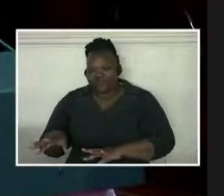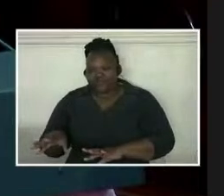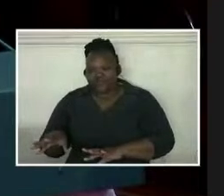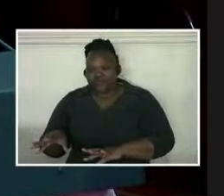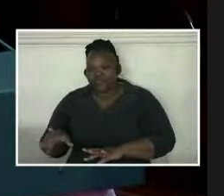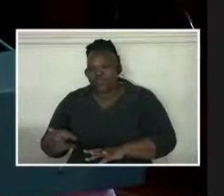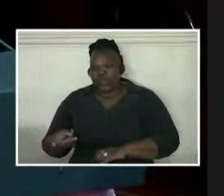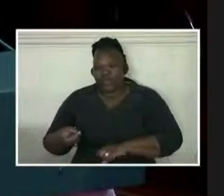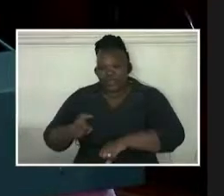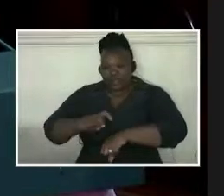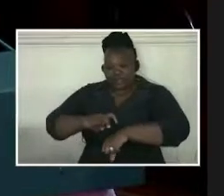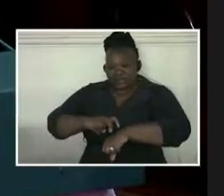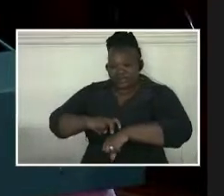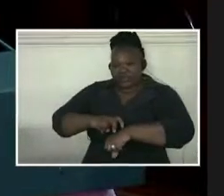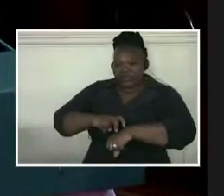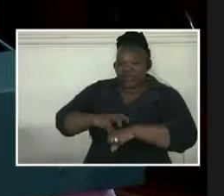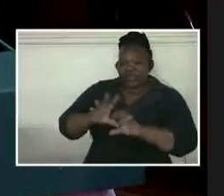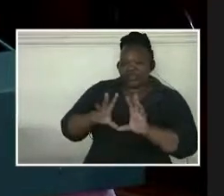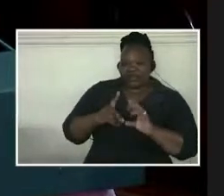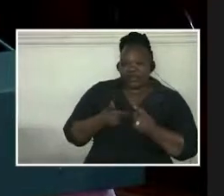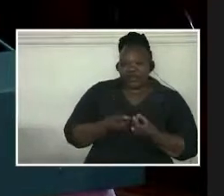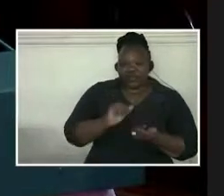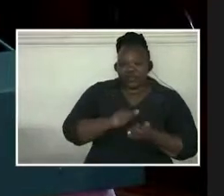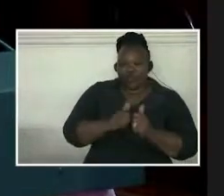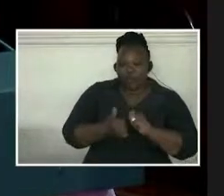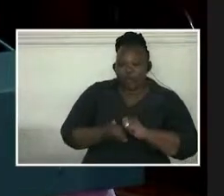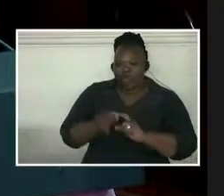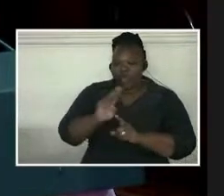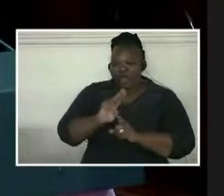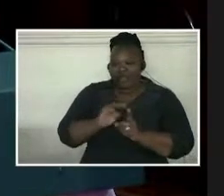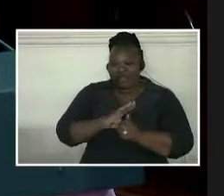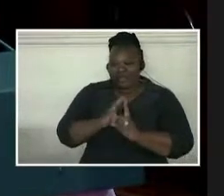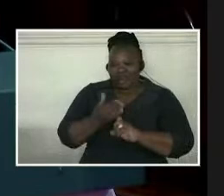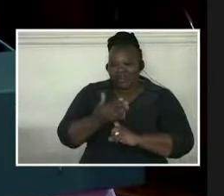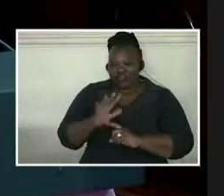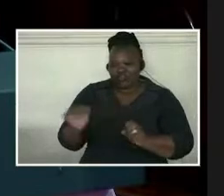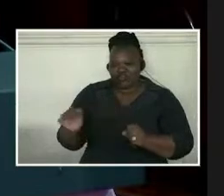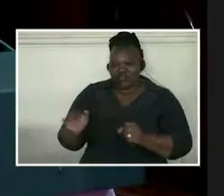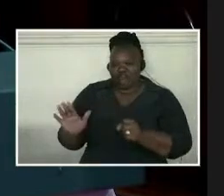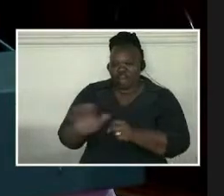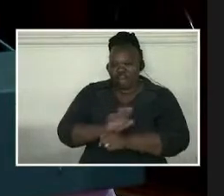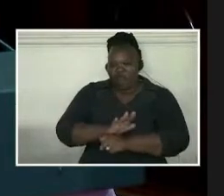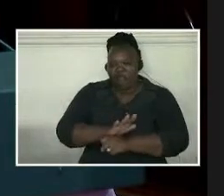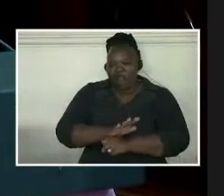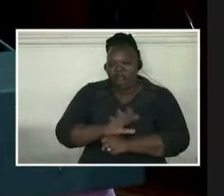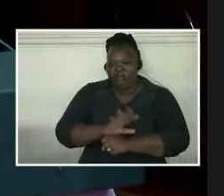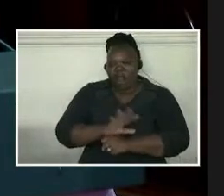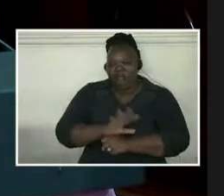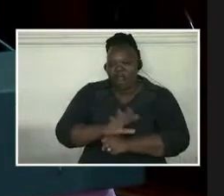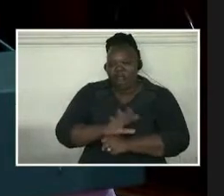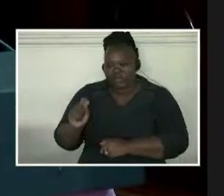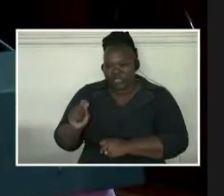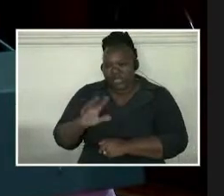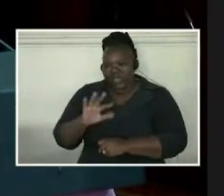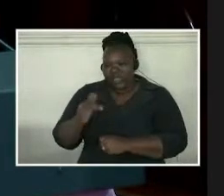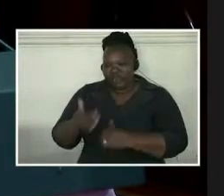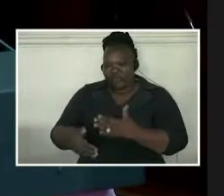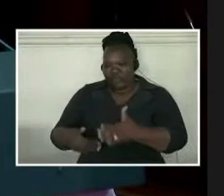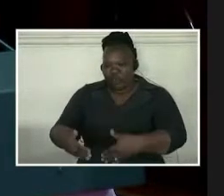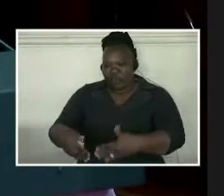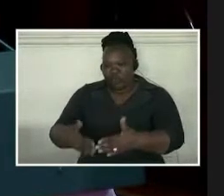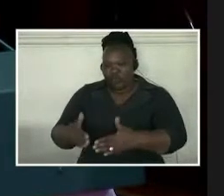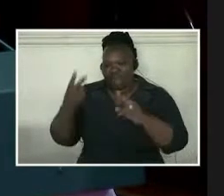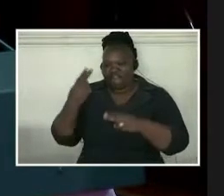necessitated the department of sports arts and culture not to fill all vacant posts as it is in the process of